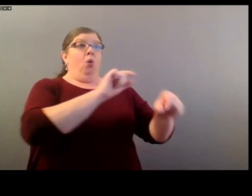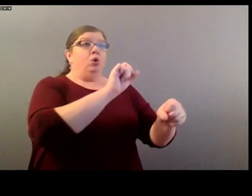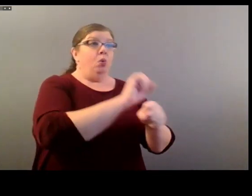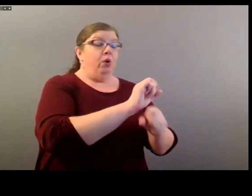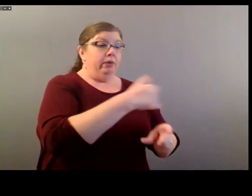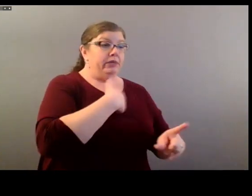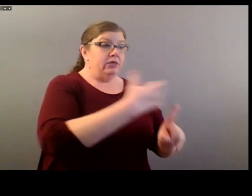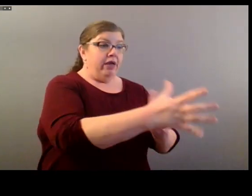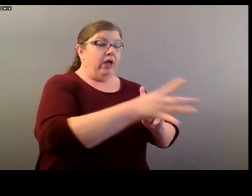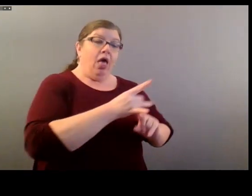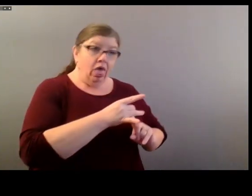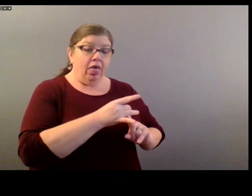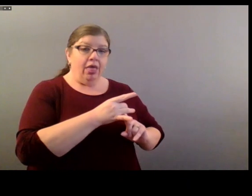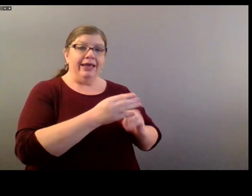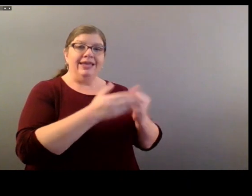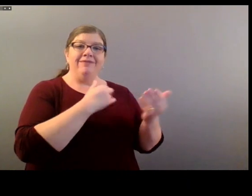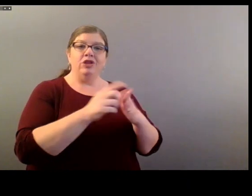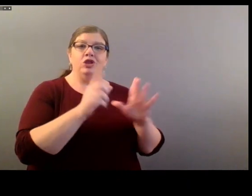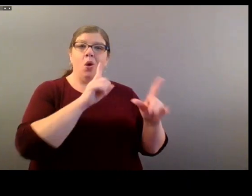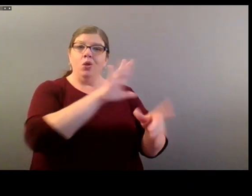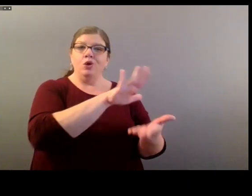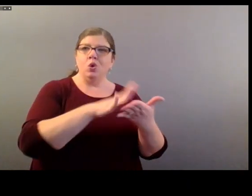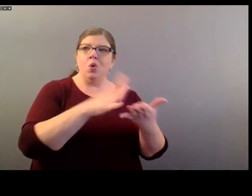though their district wants them to come back?